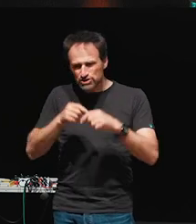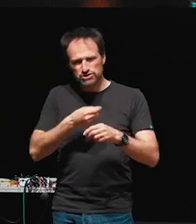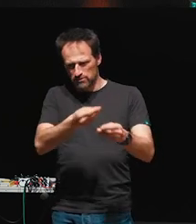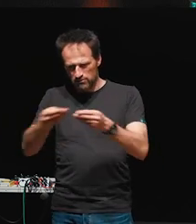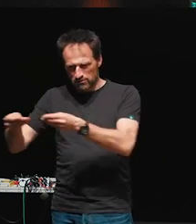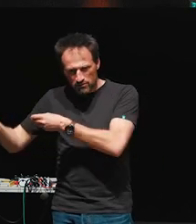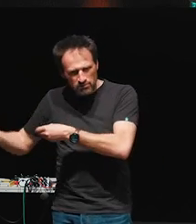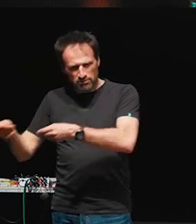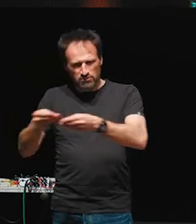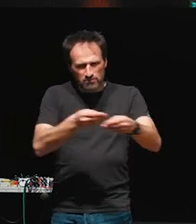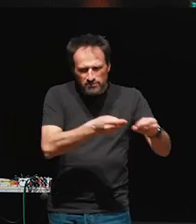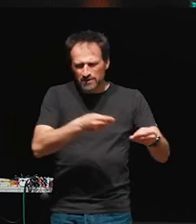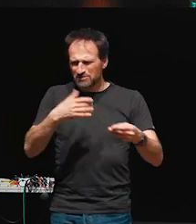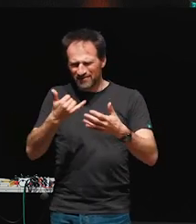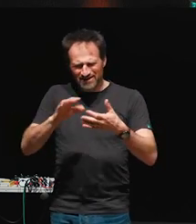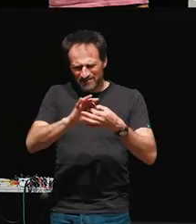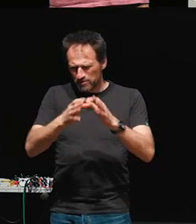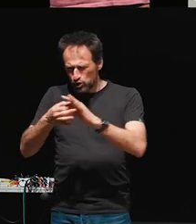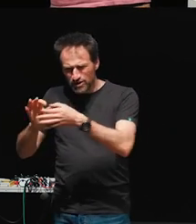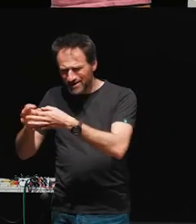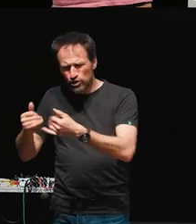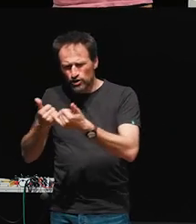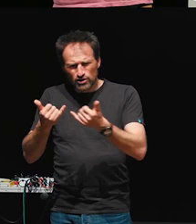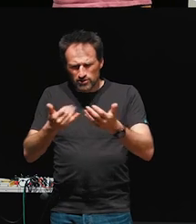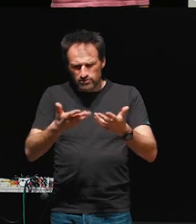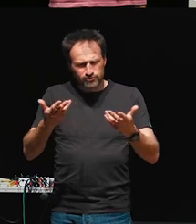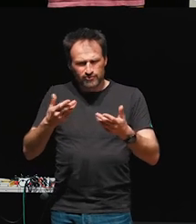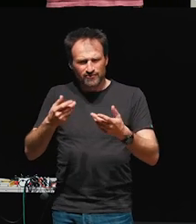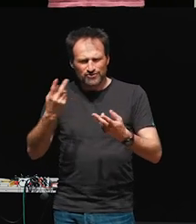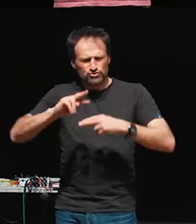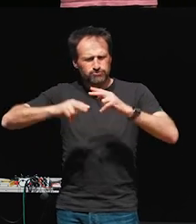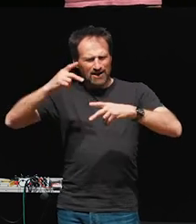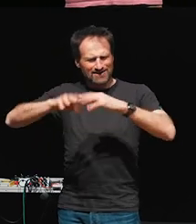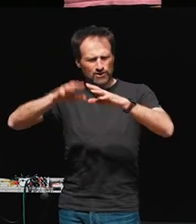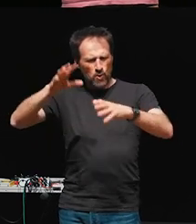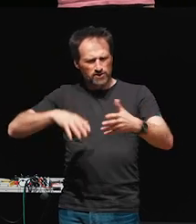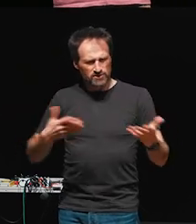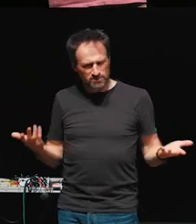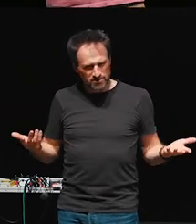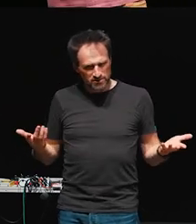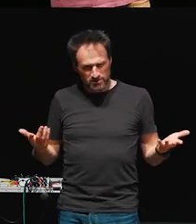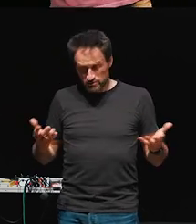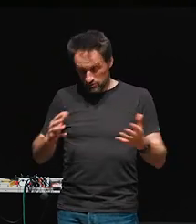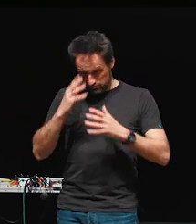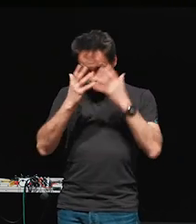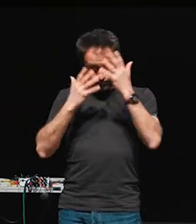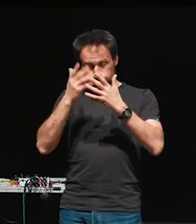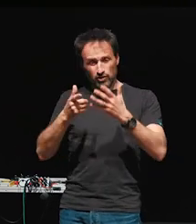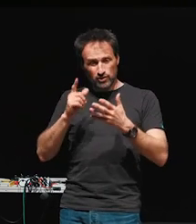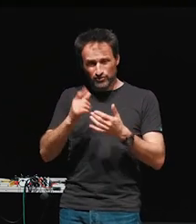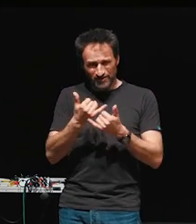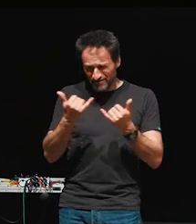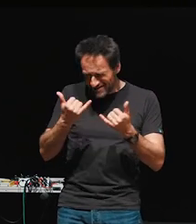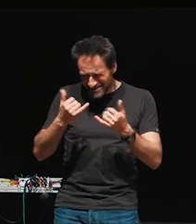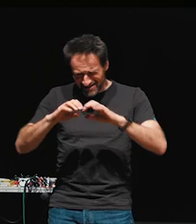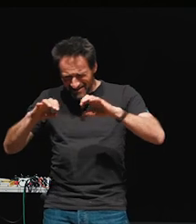of those events together, you quickly wind up with this tangled ball of spaghetti code. And it becomes really hard to debug. And trust me, I